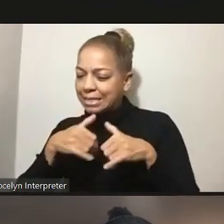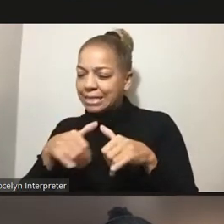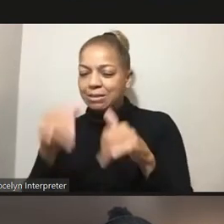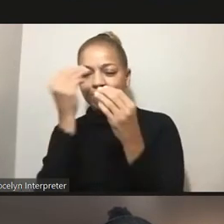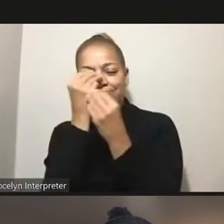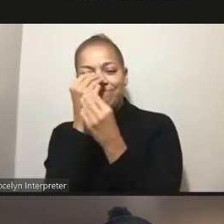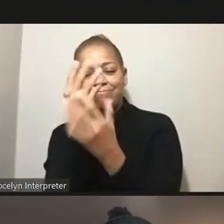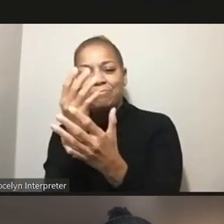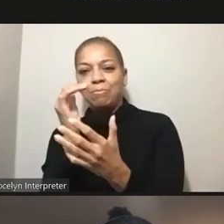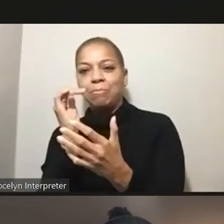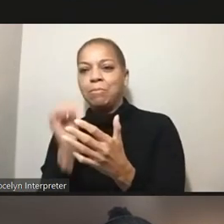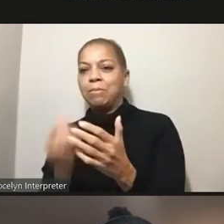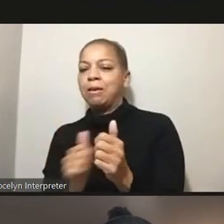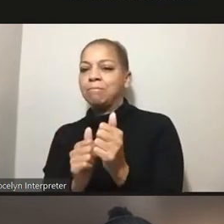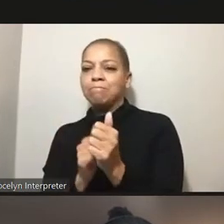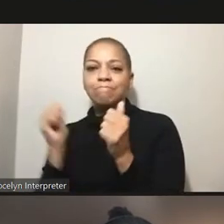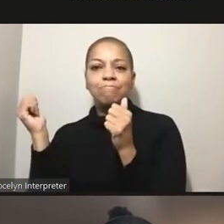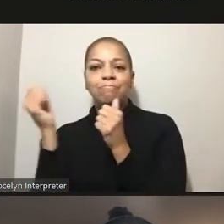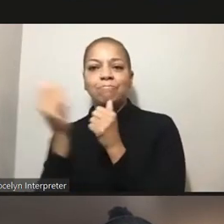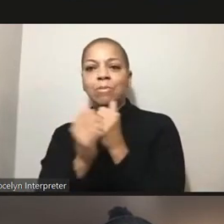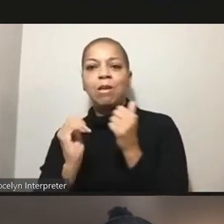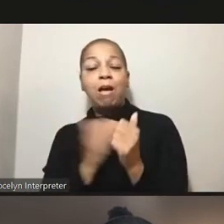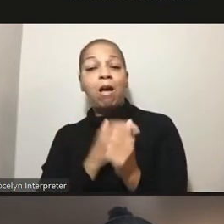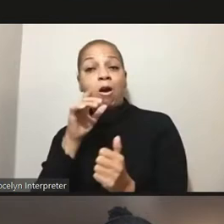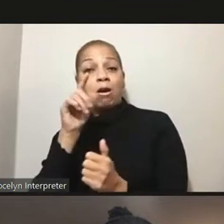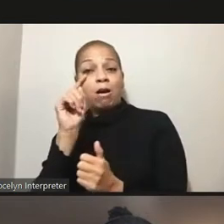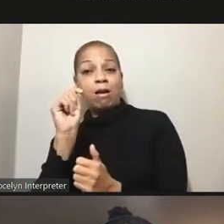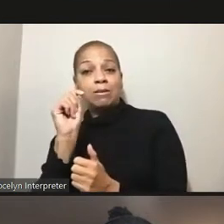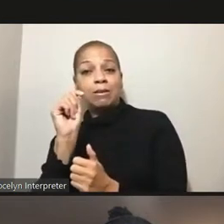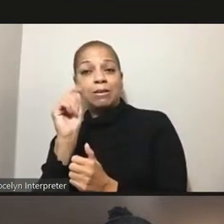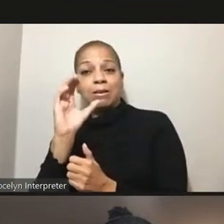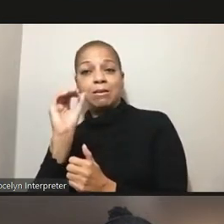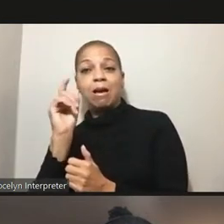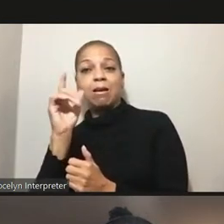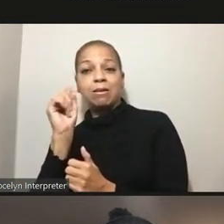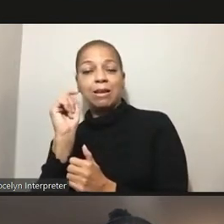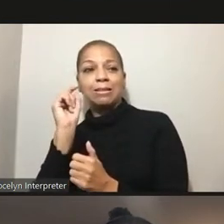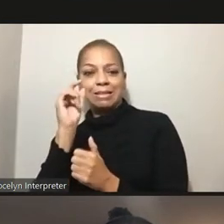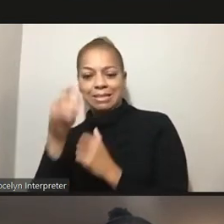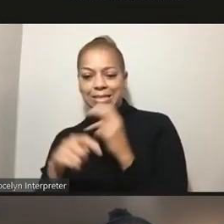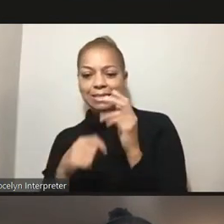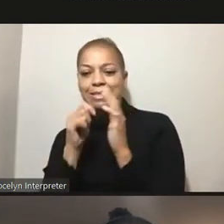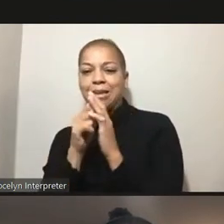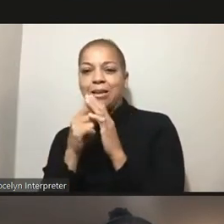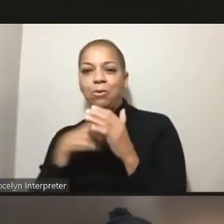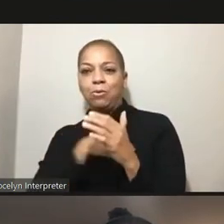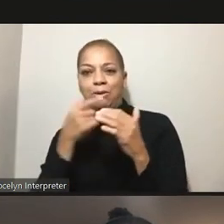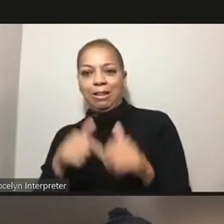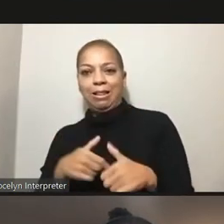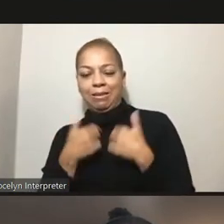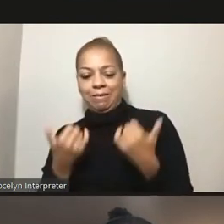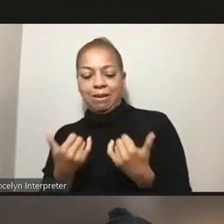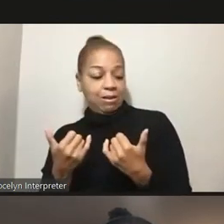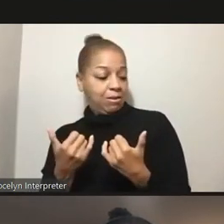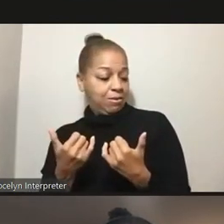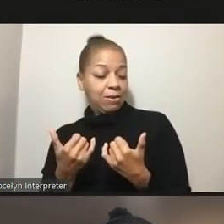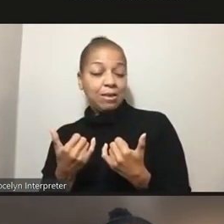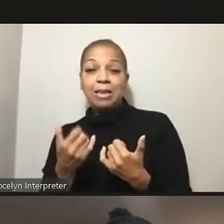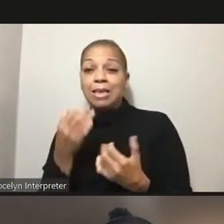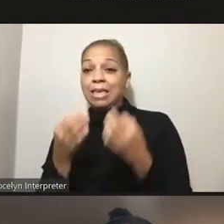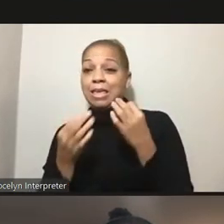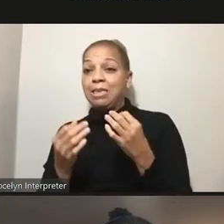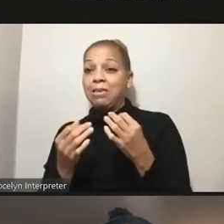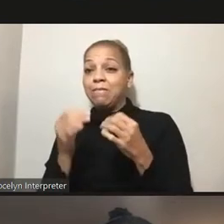transcends our context of the moment that we live in, if a work of